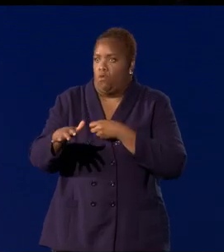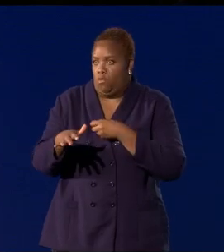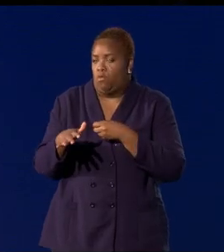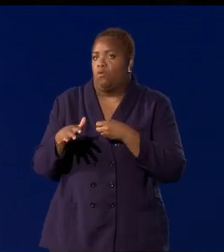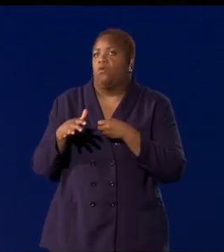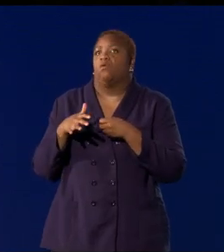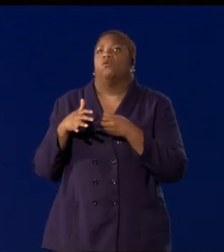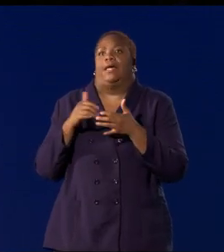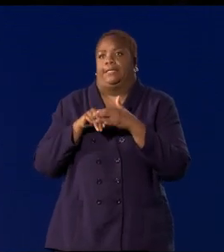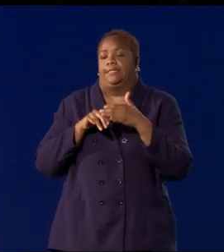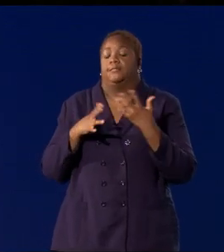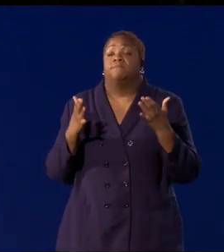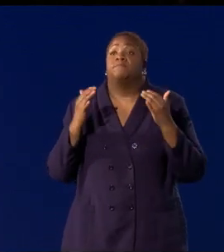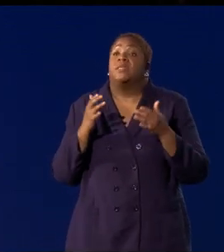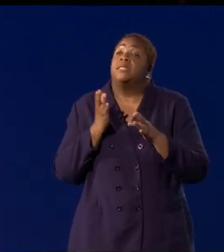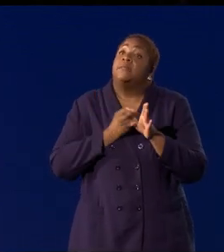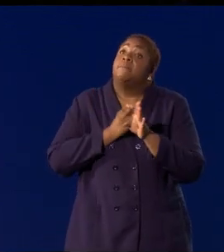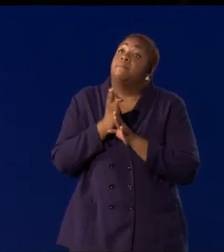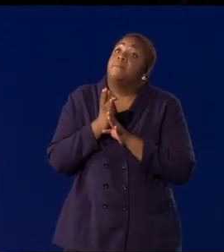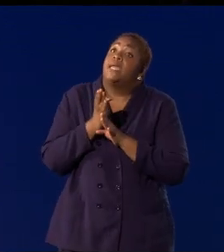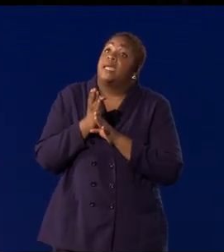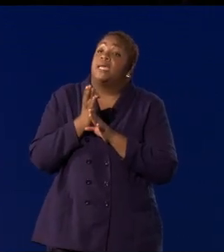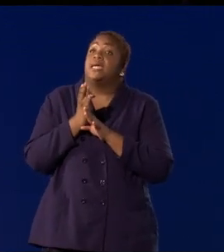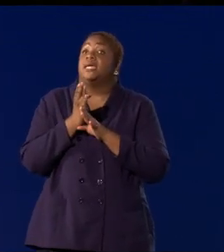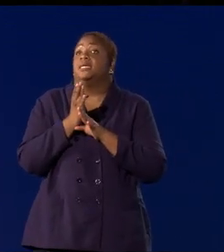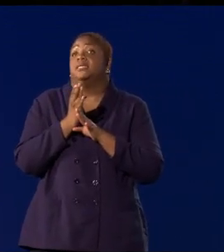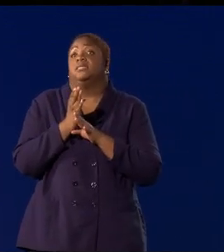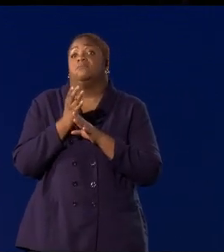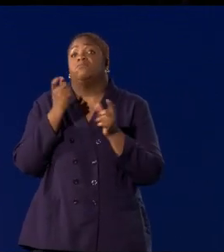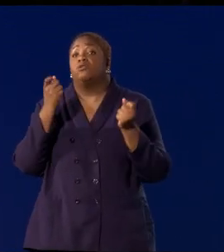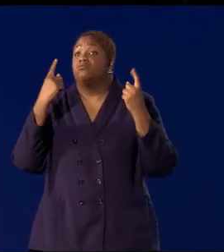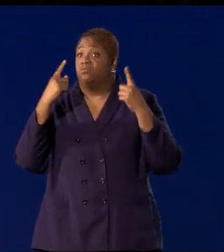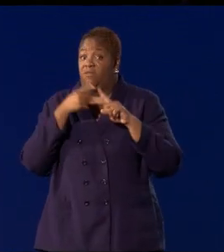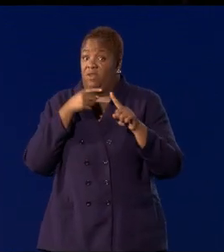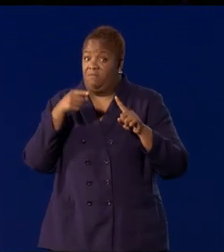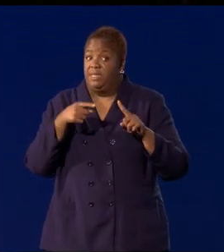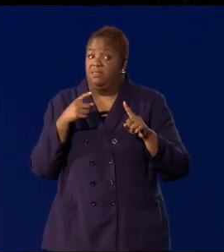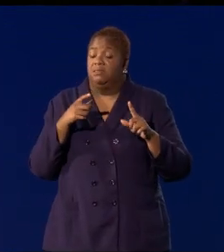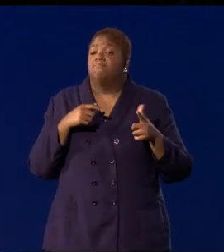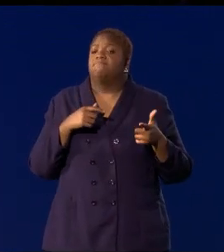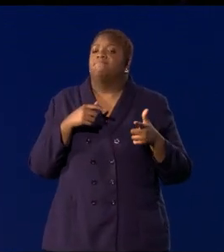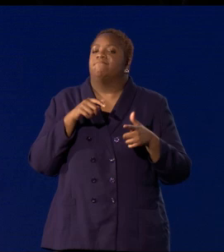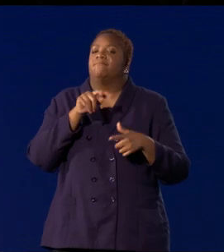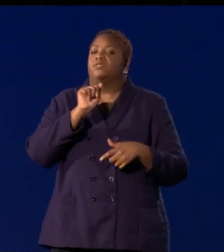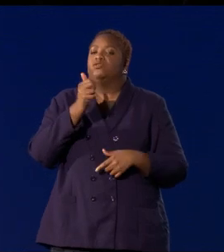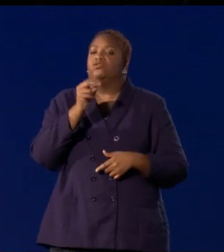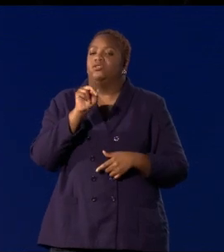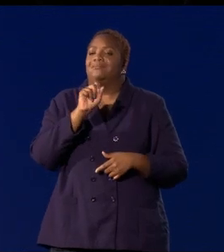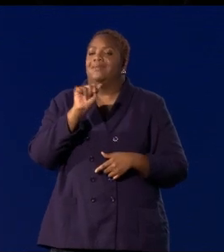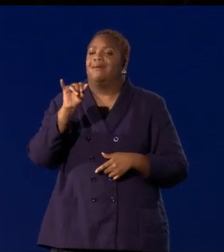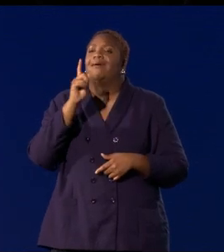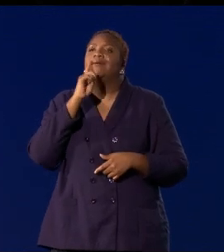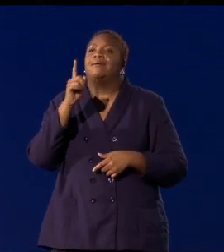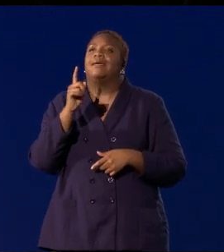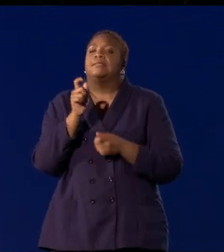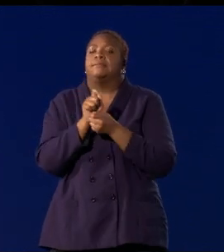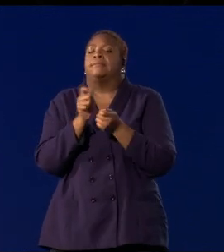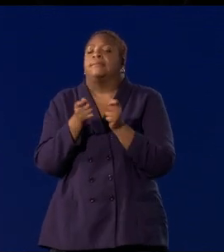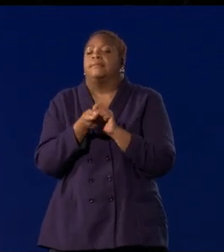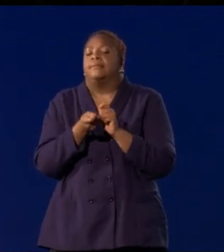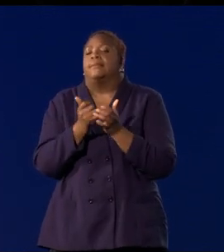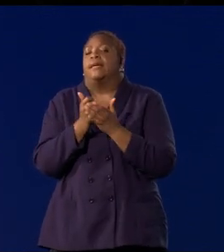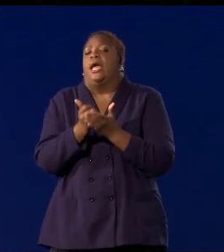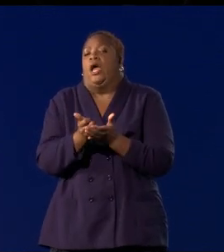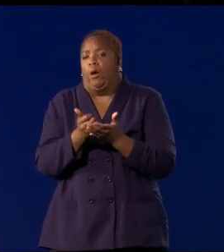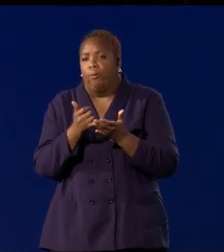takeaway is that, you know, GenAI can ultimately make a really big difference in augmenting human workers